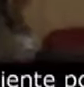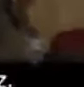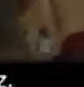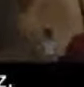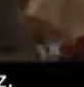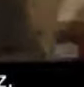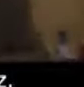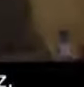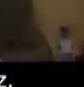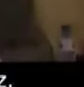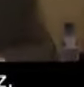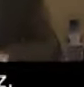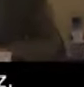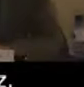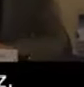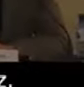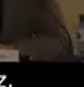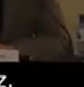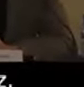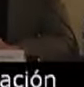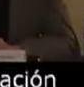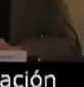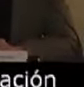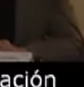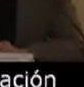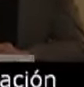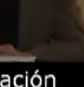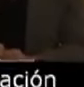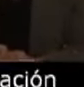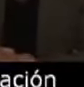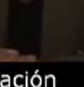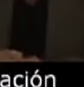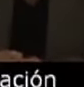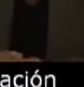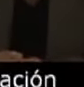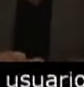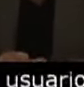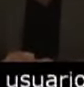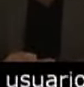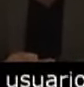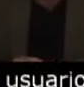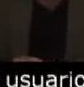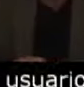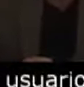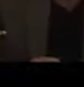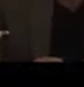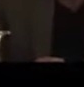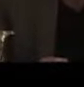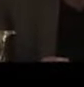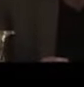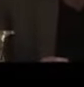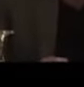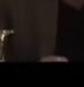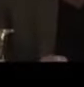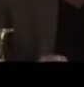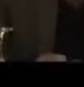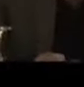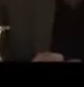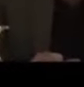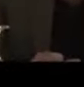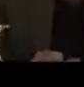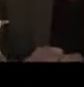He's going to talk about the automatic generation of user interfaces for digital home,